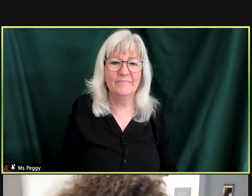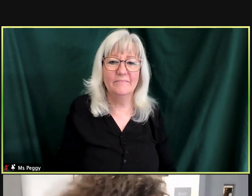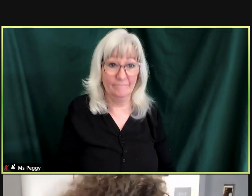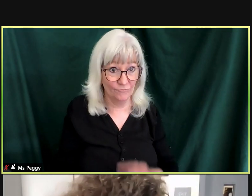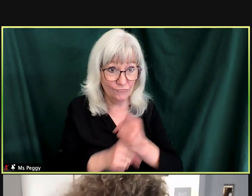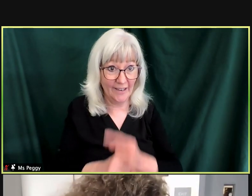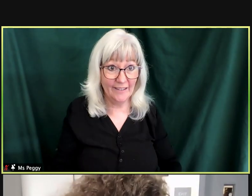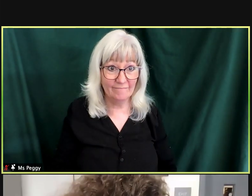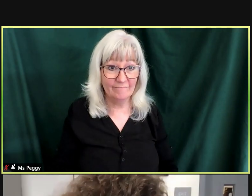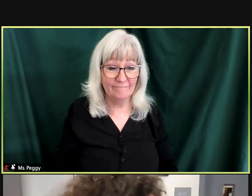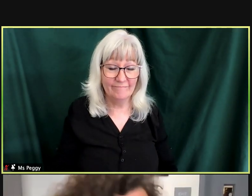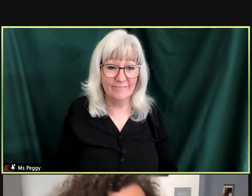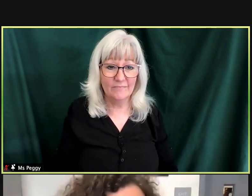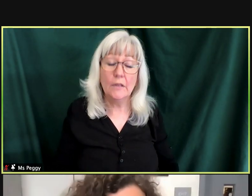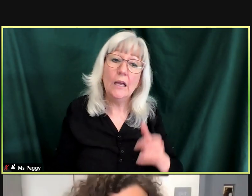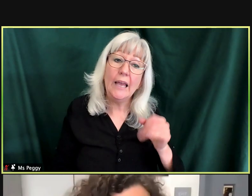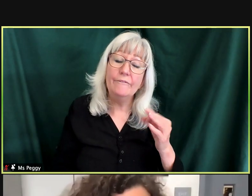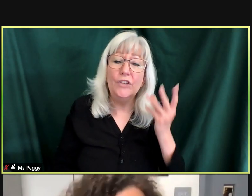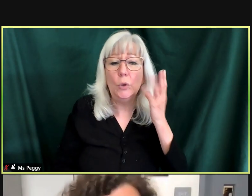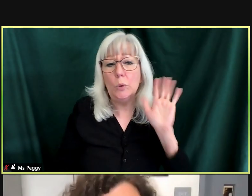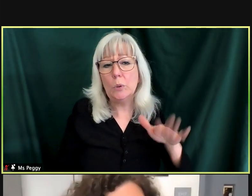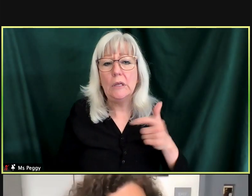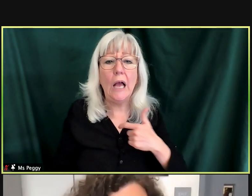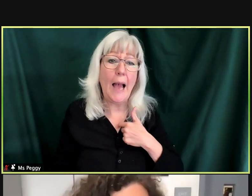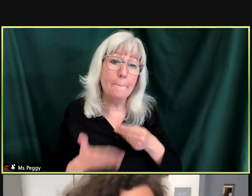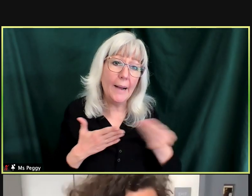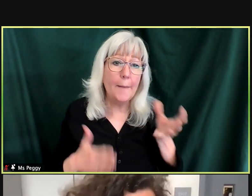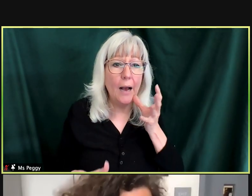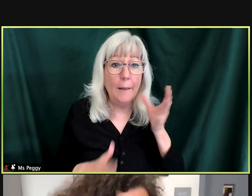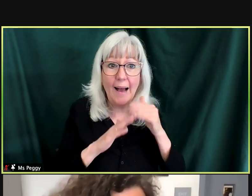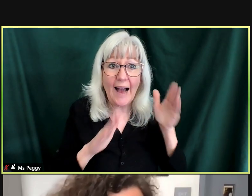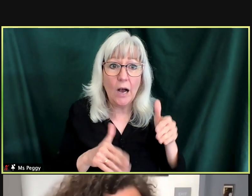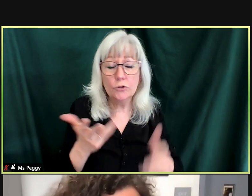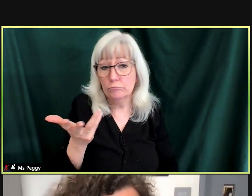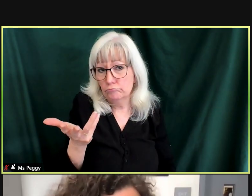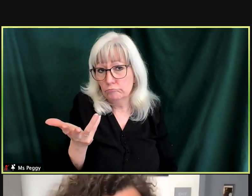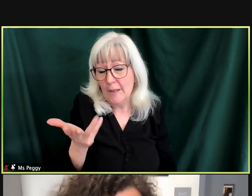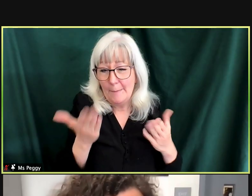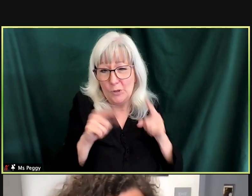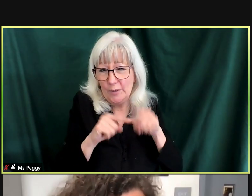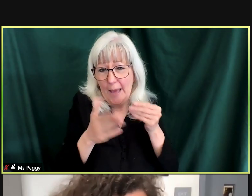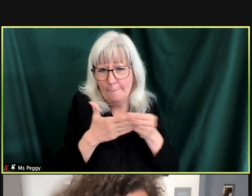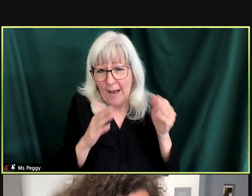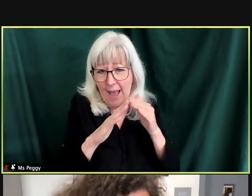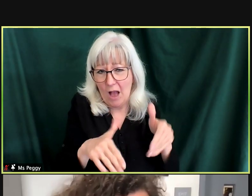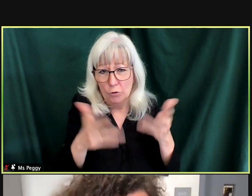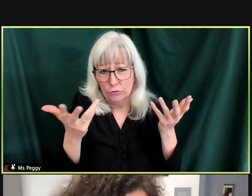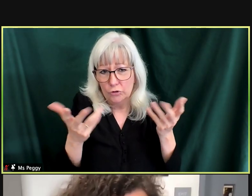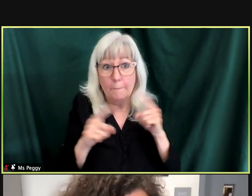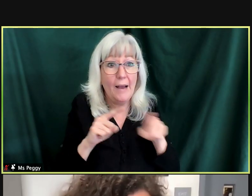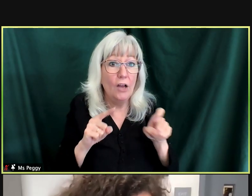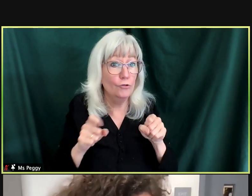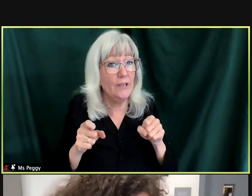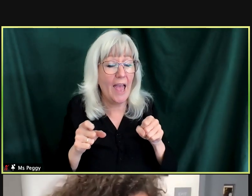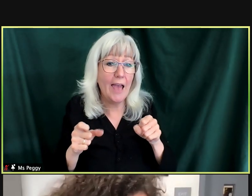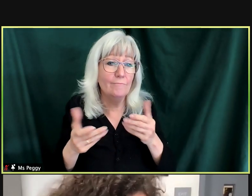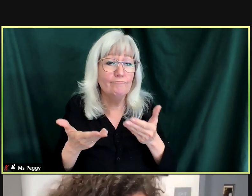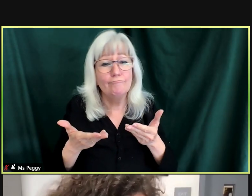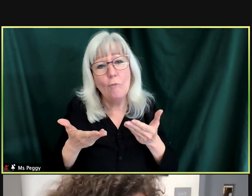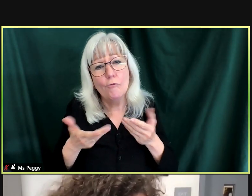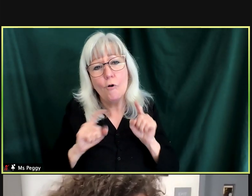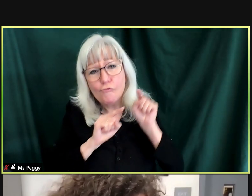Right? Like if you think, oh, I'd buy my mom a house, well, you might not be able to buy her a house, but you could make her breakfast and give her a